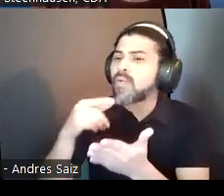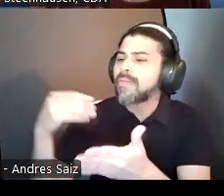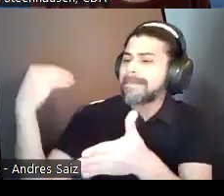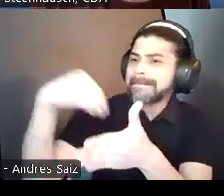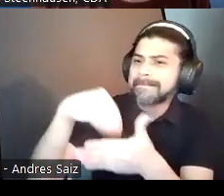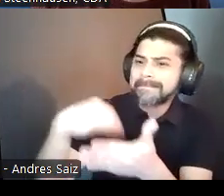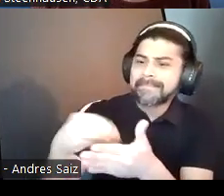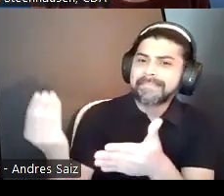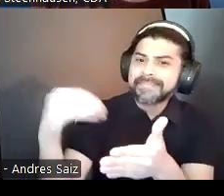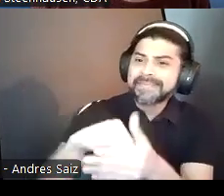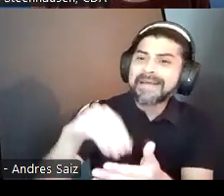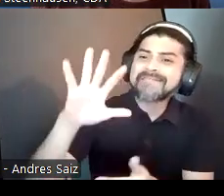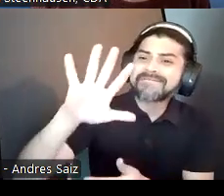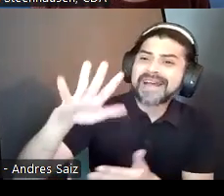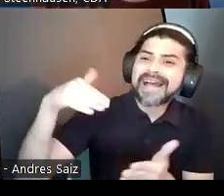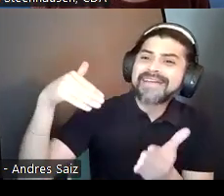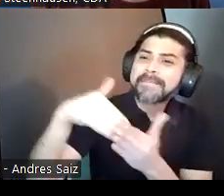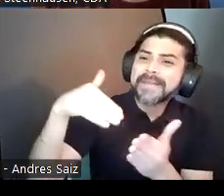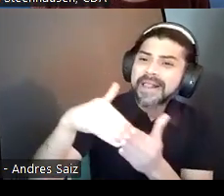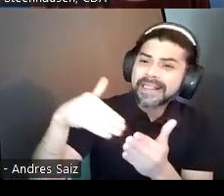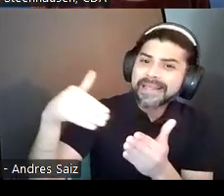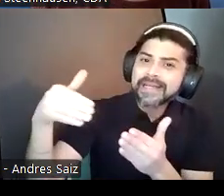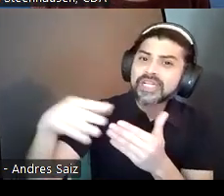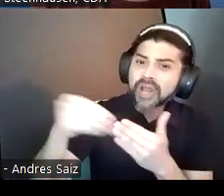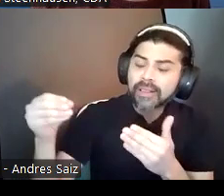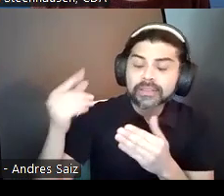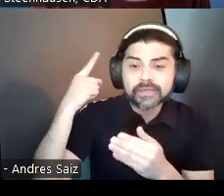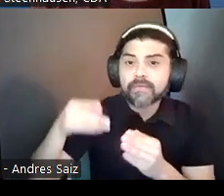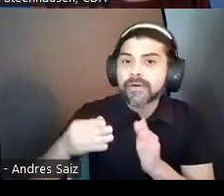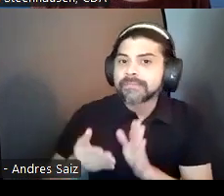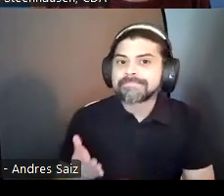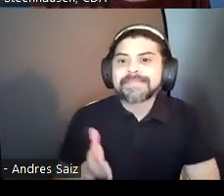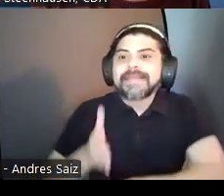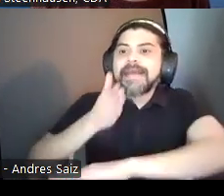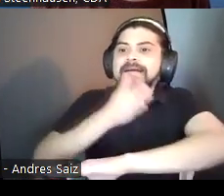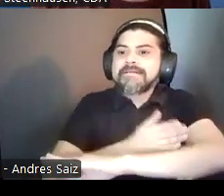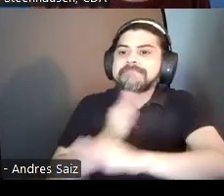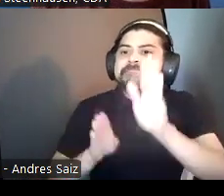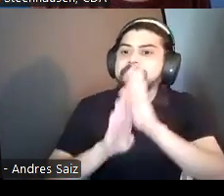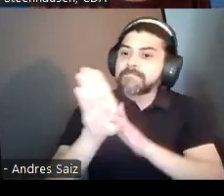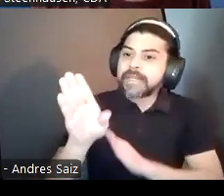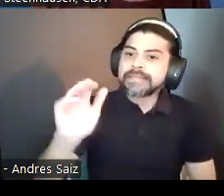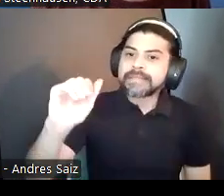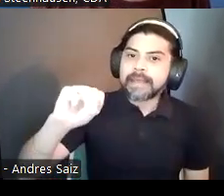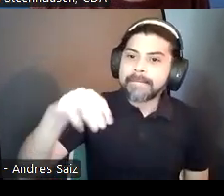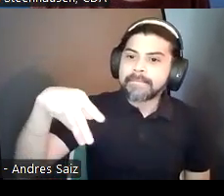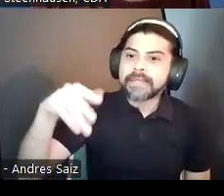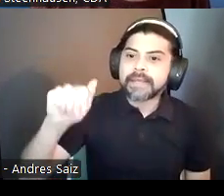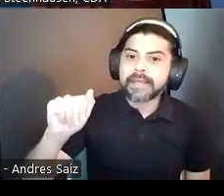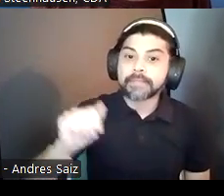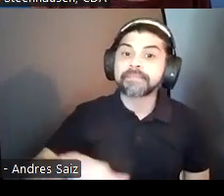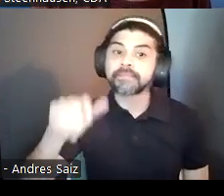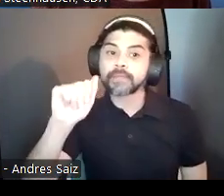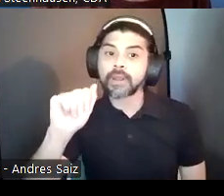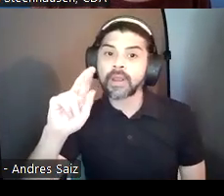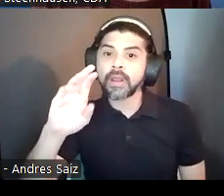$5 million to advance the MPA. So I want to call out, of course, the support of Archdown Foundation,